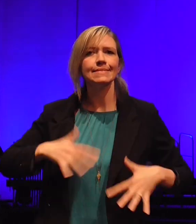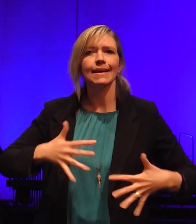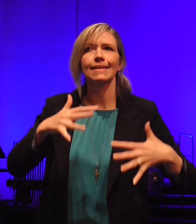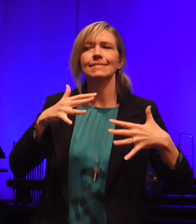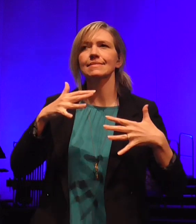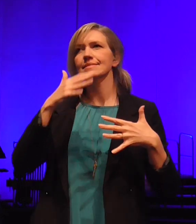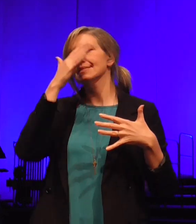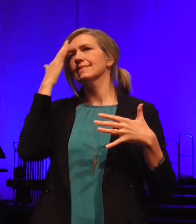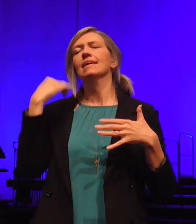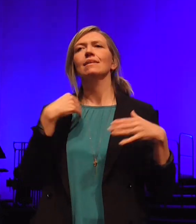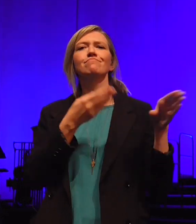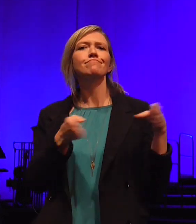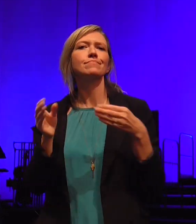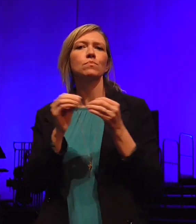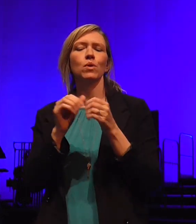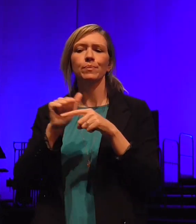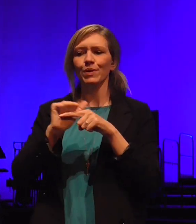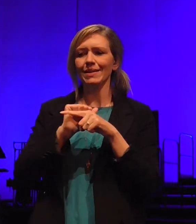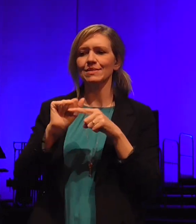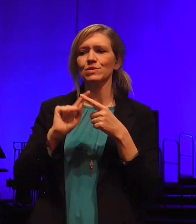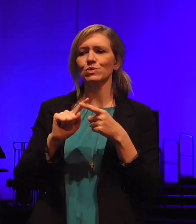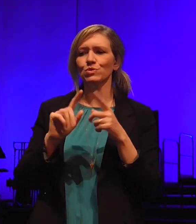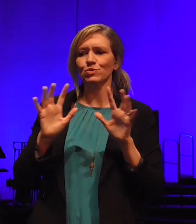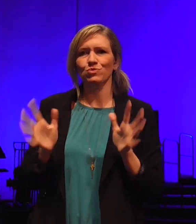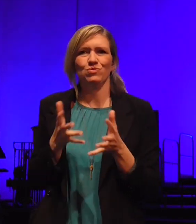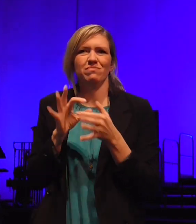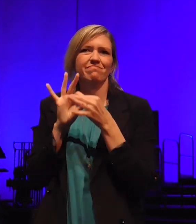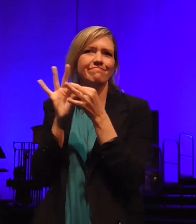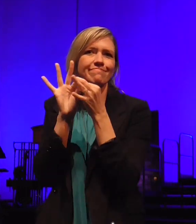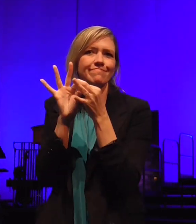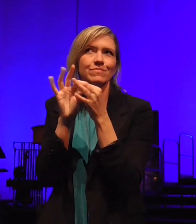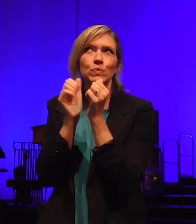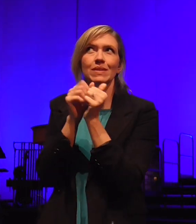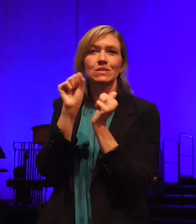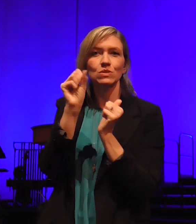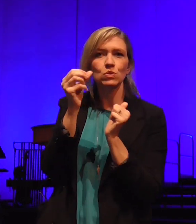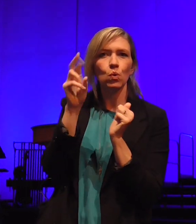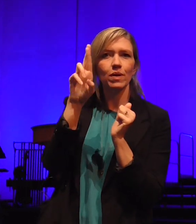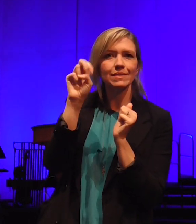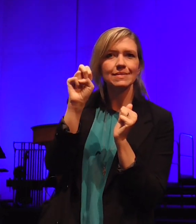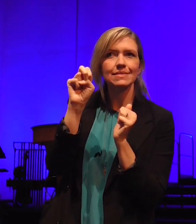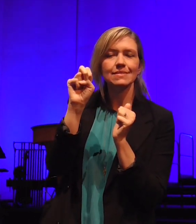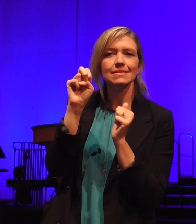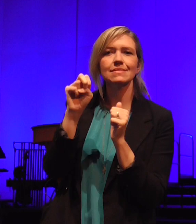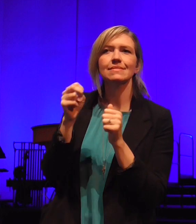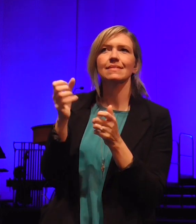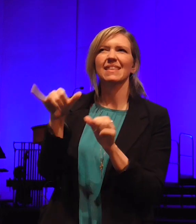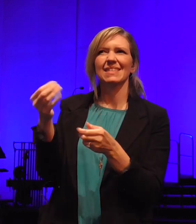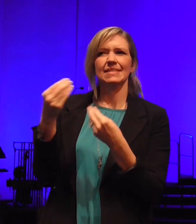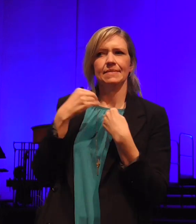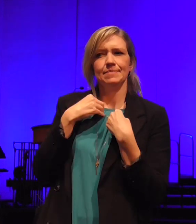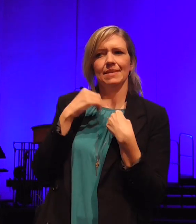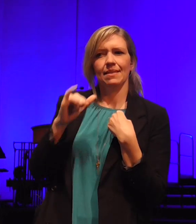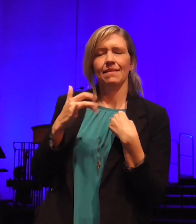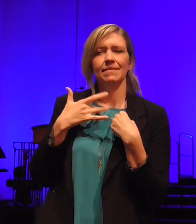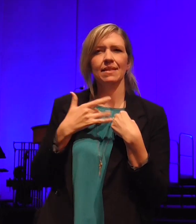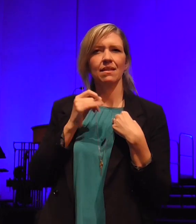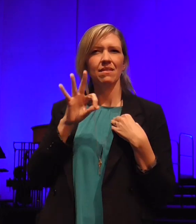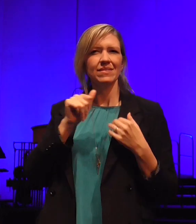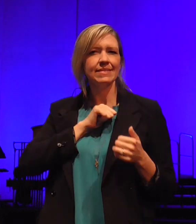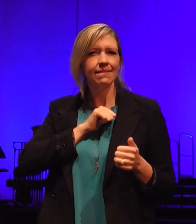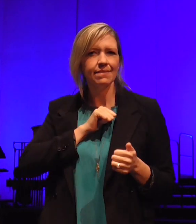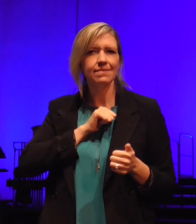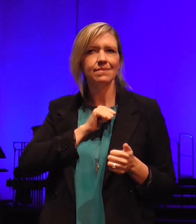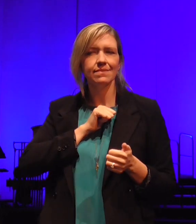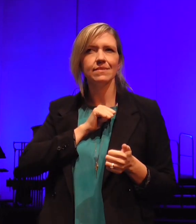practices that cultivate my connection with Source and that return me to